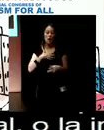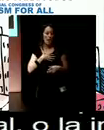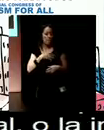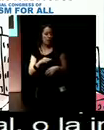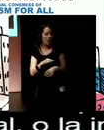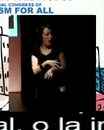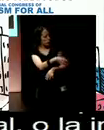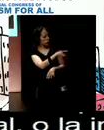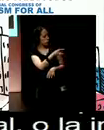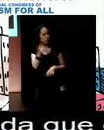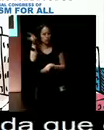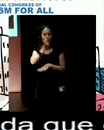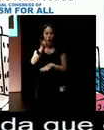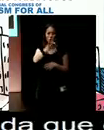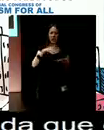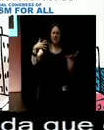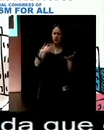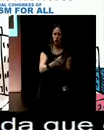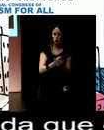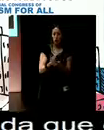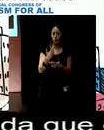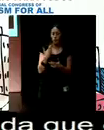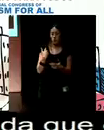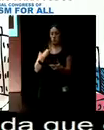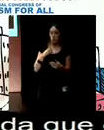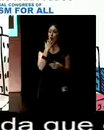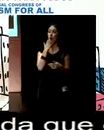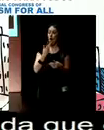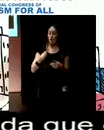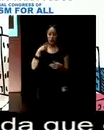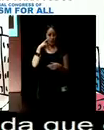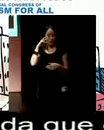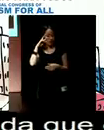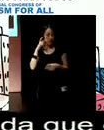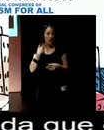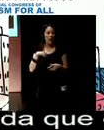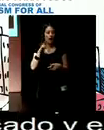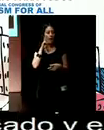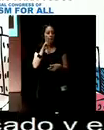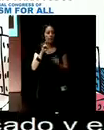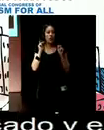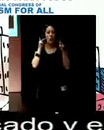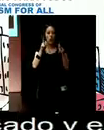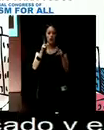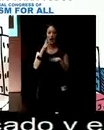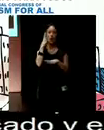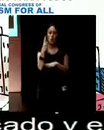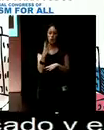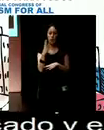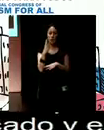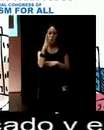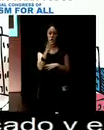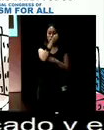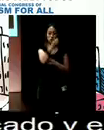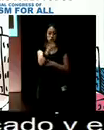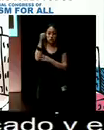that could be attractive. When I arrived at the hotel, I could see there is